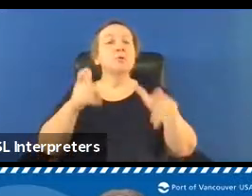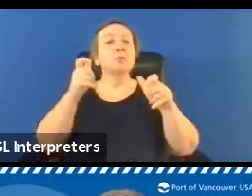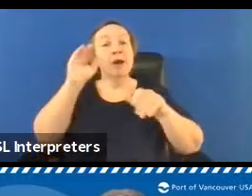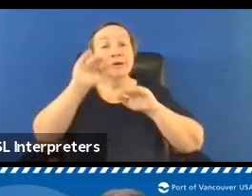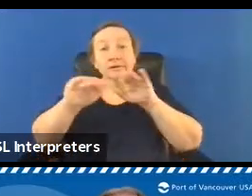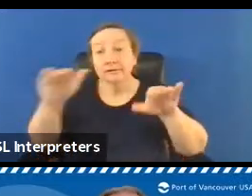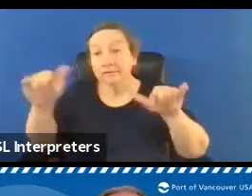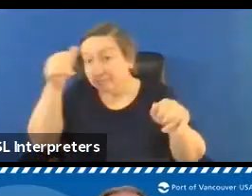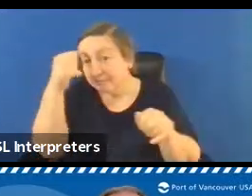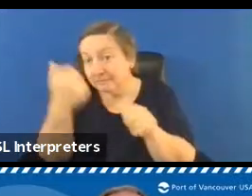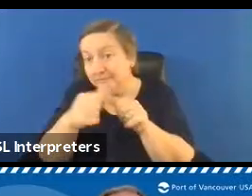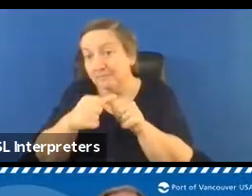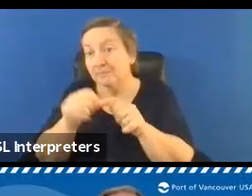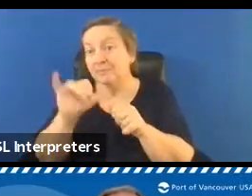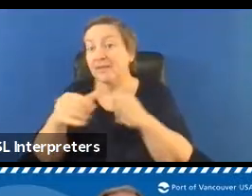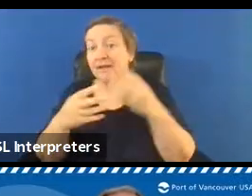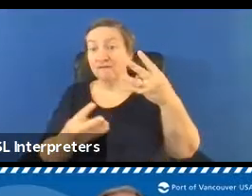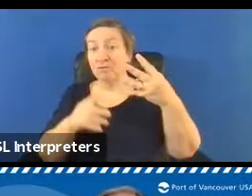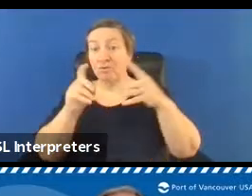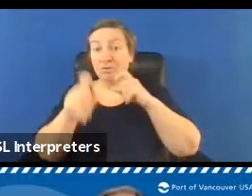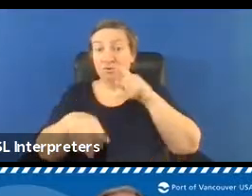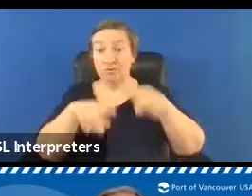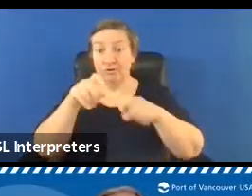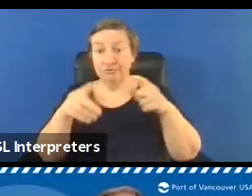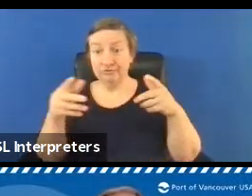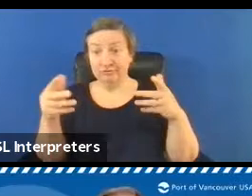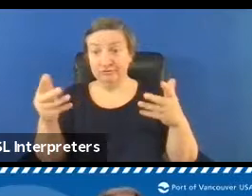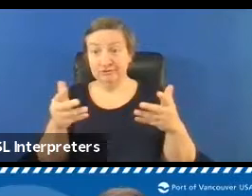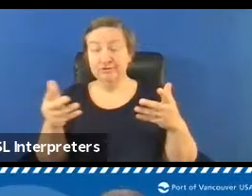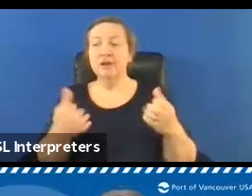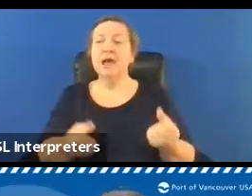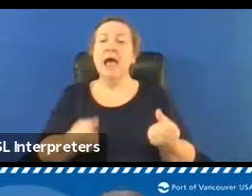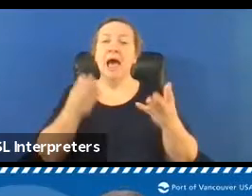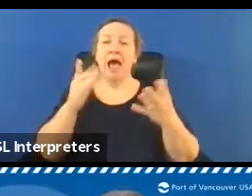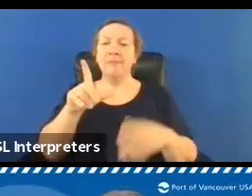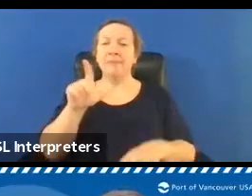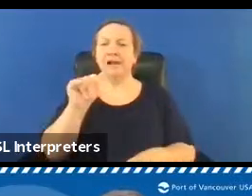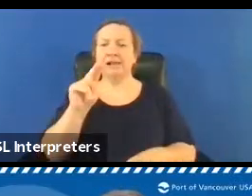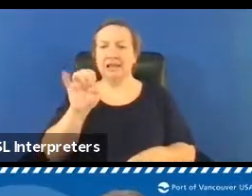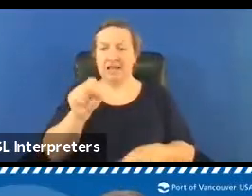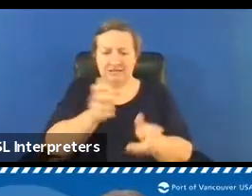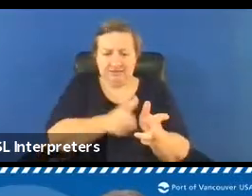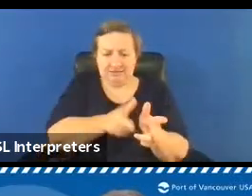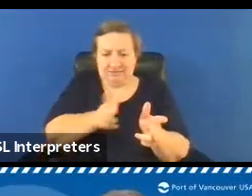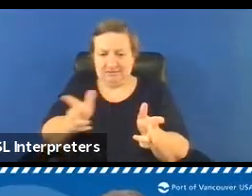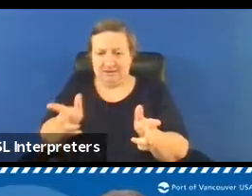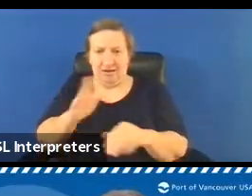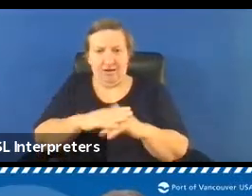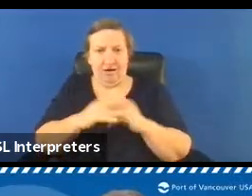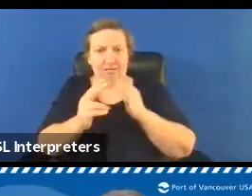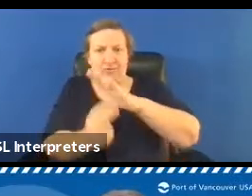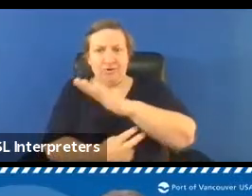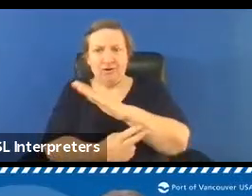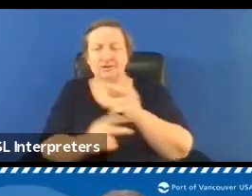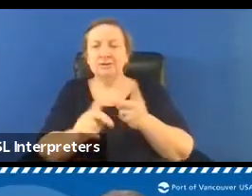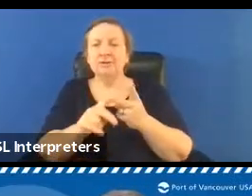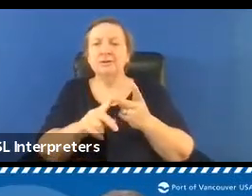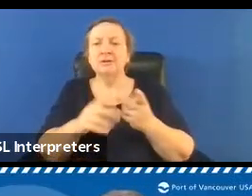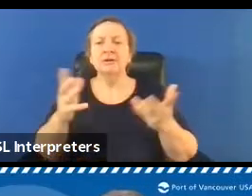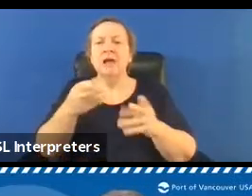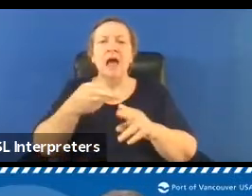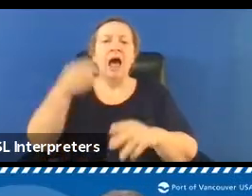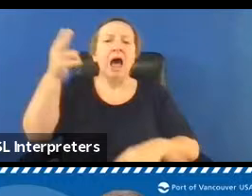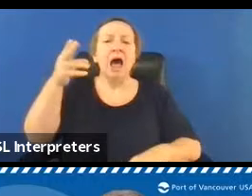reminder, those 4 questions are: how many lanes are going to be across the bridge? What is the mode of high